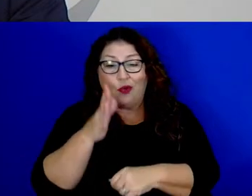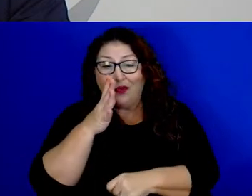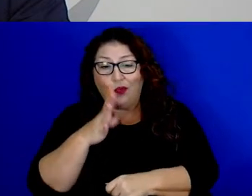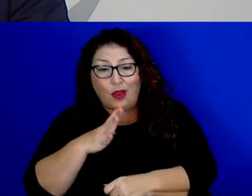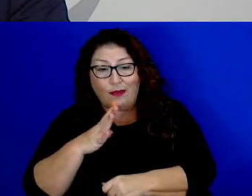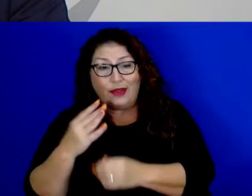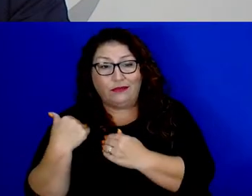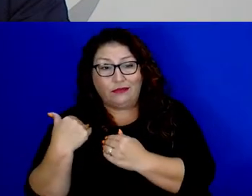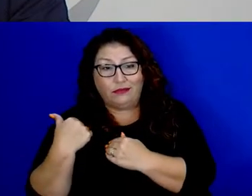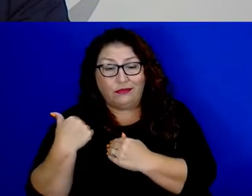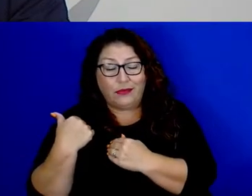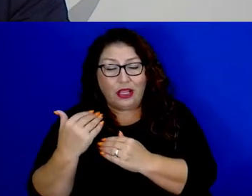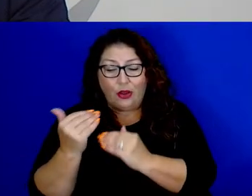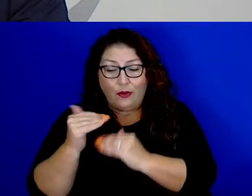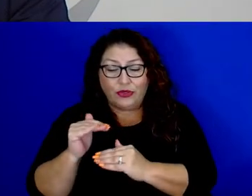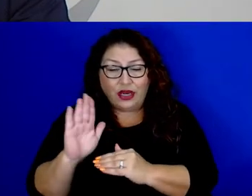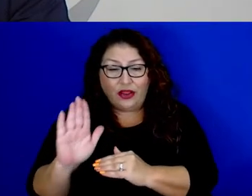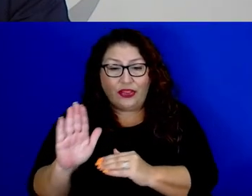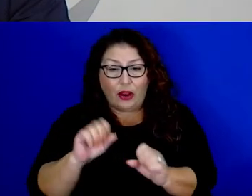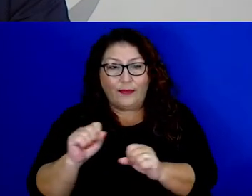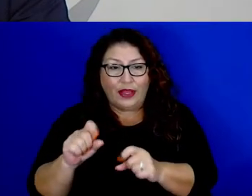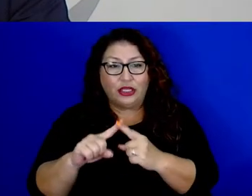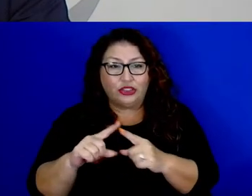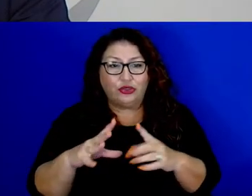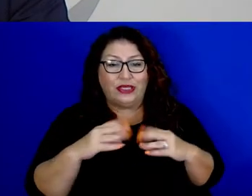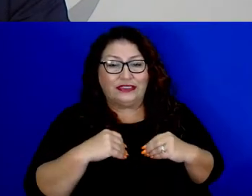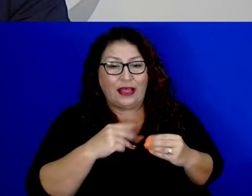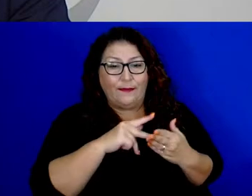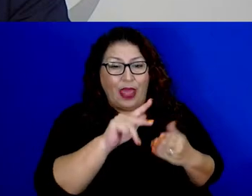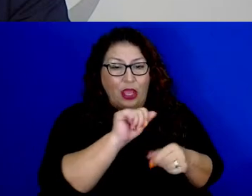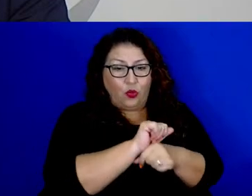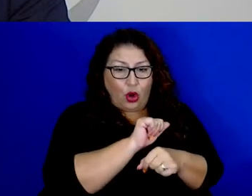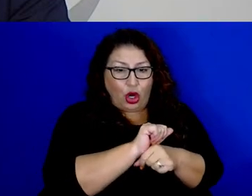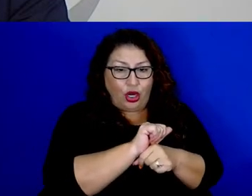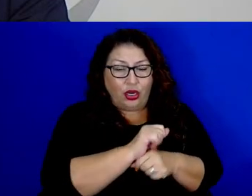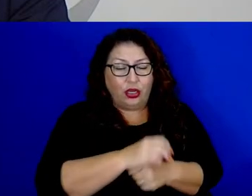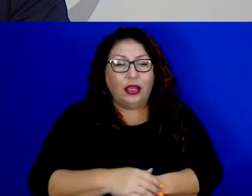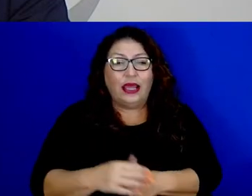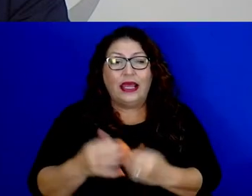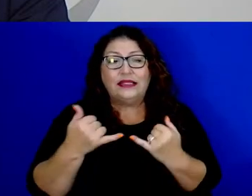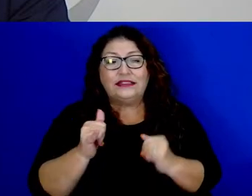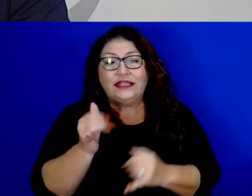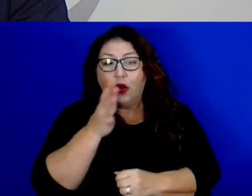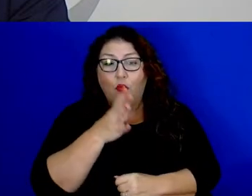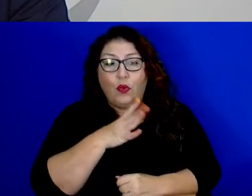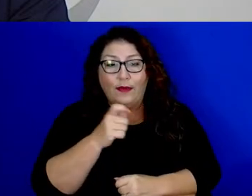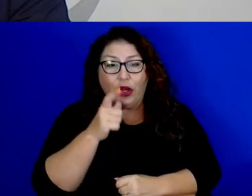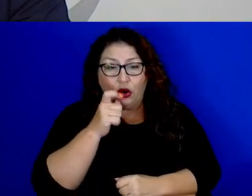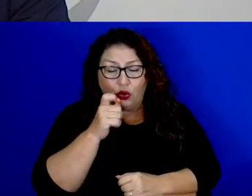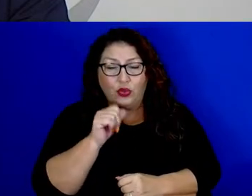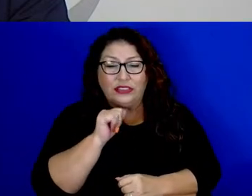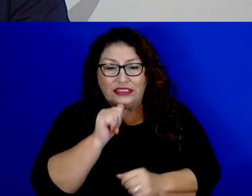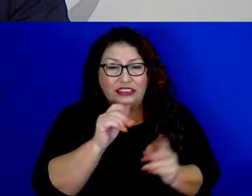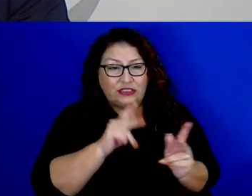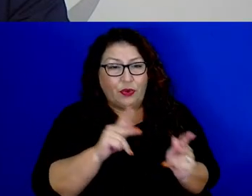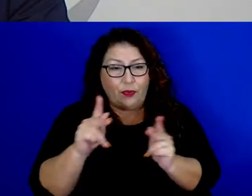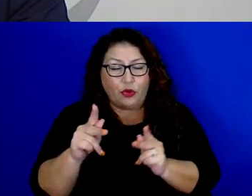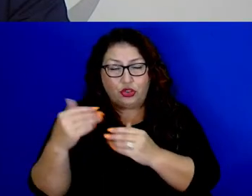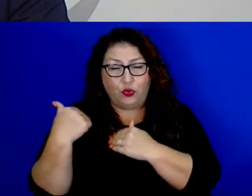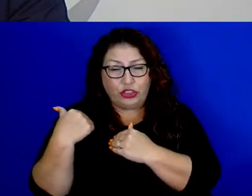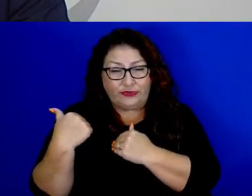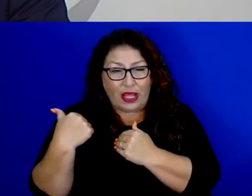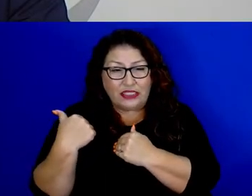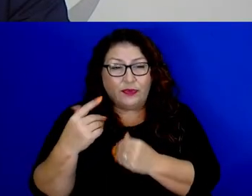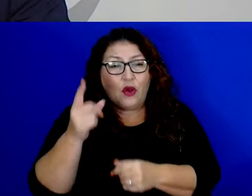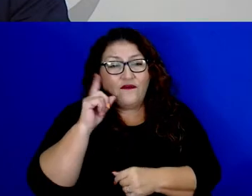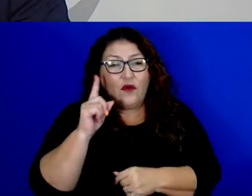ability to take unpaid work. It is still women who are disproportionately responsible for the bulk of